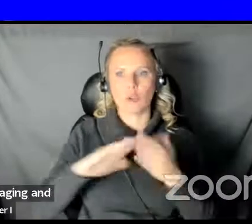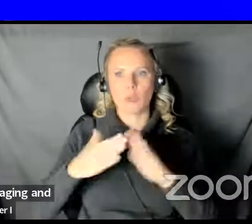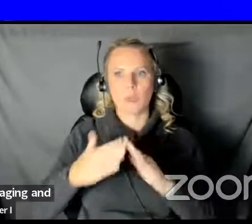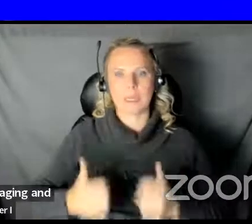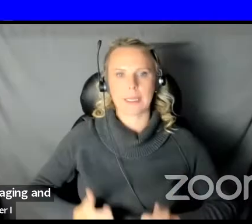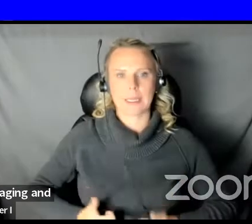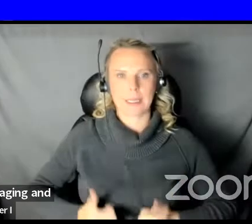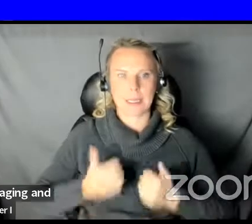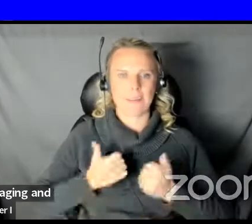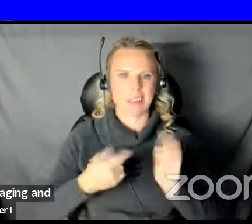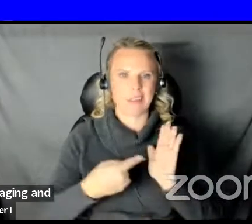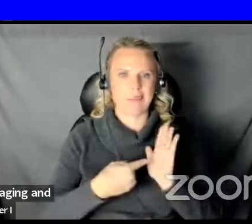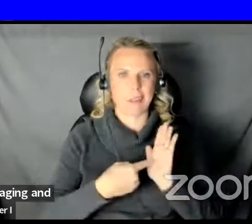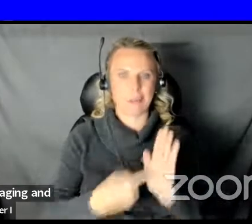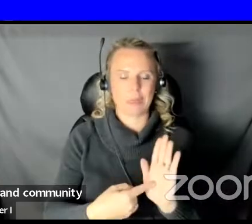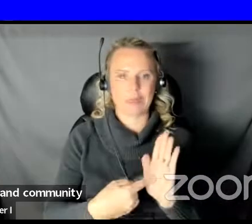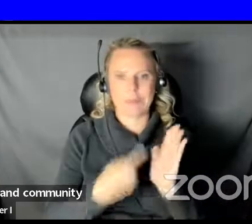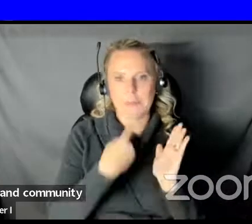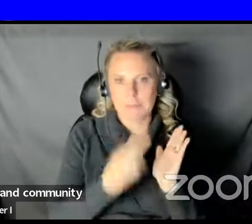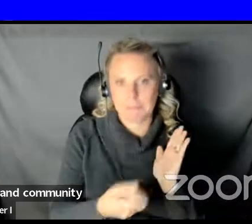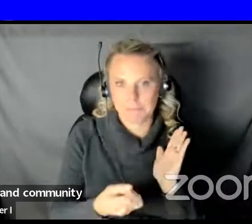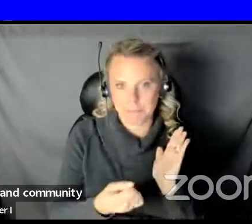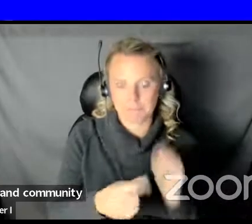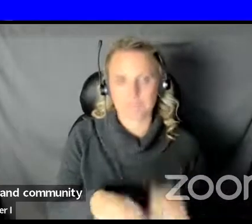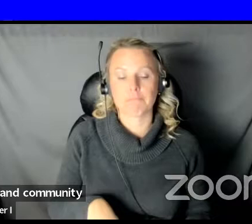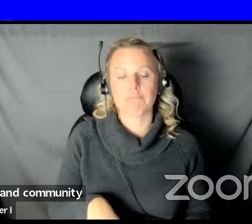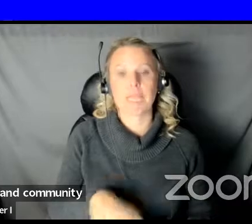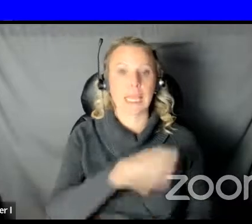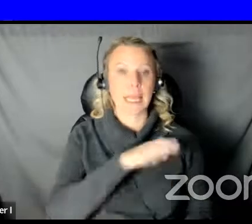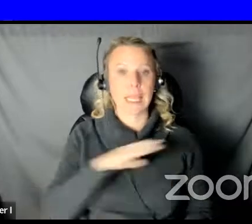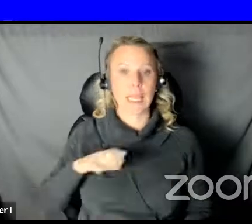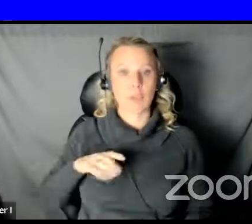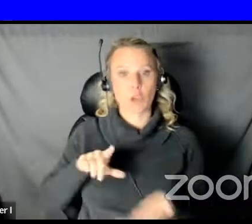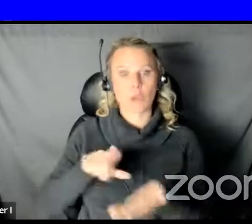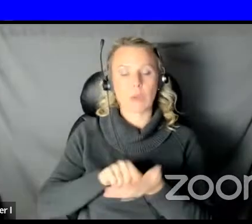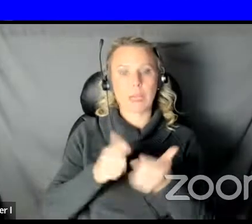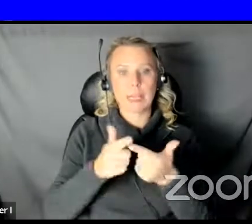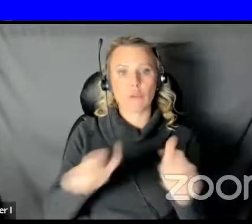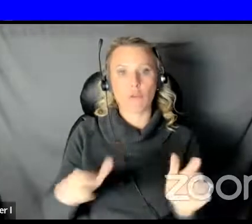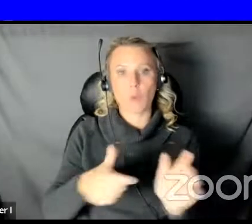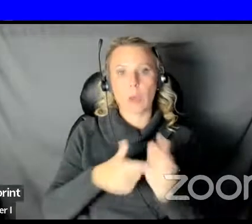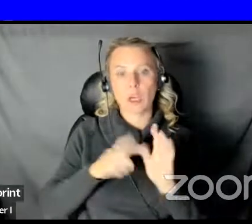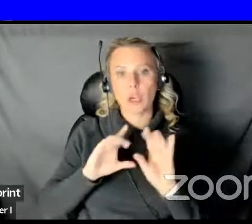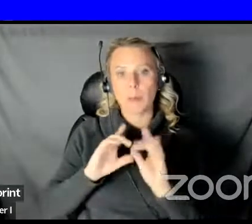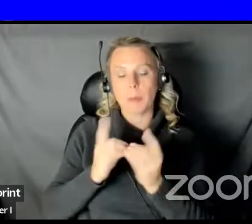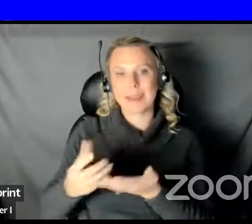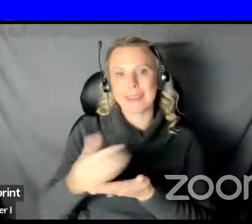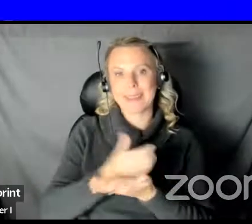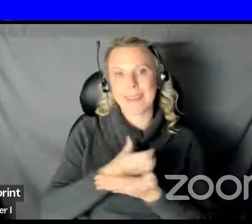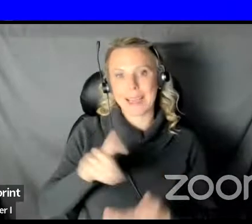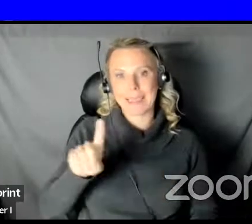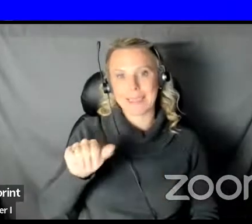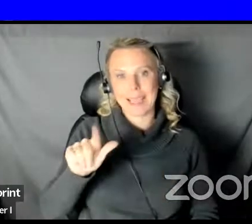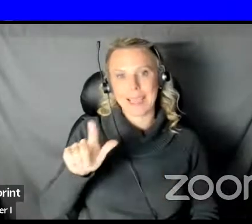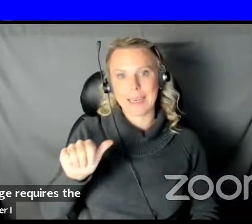Living expressed. The committee print language requires the department to collect data